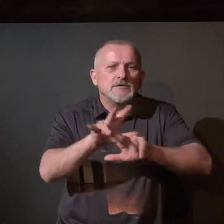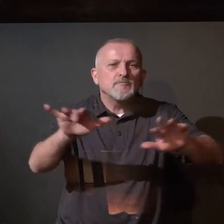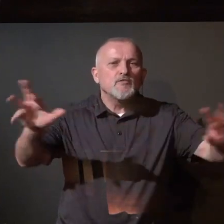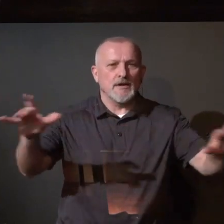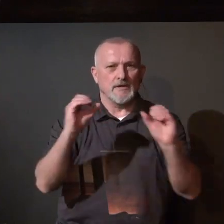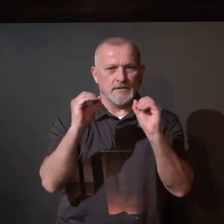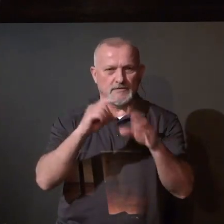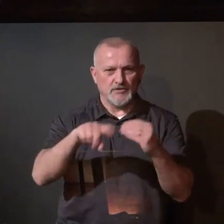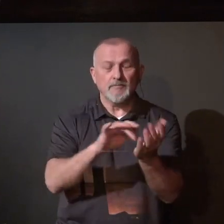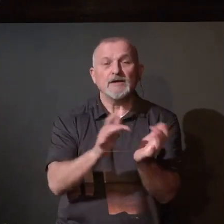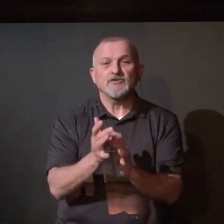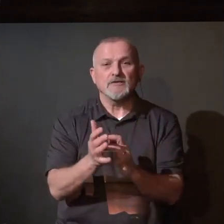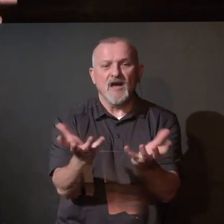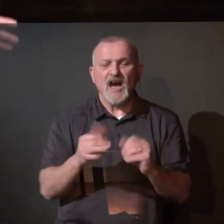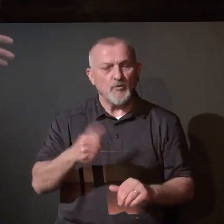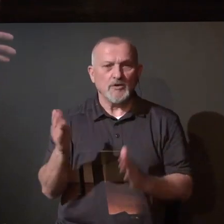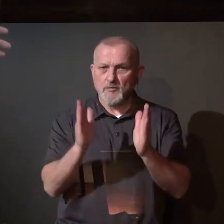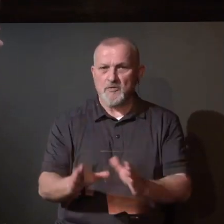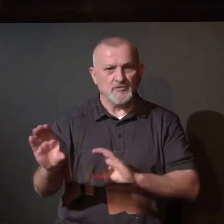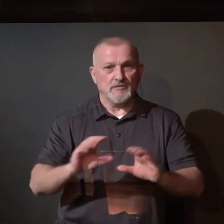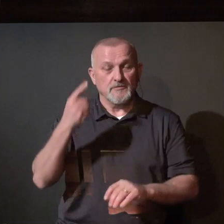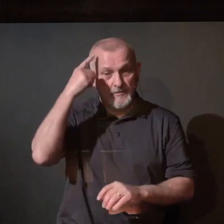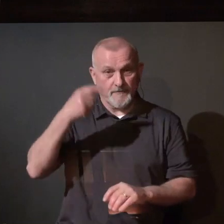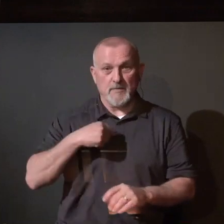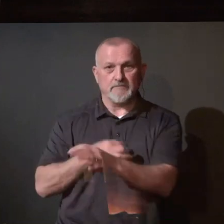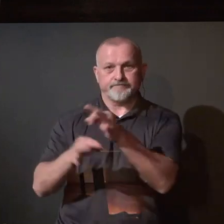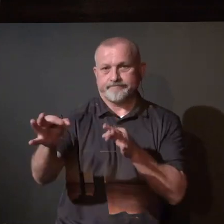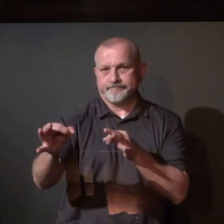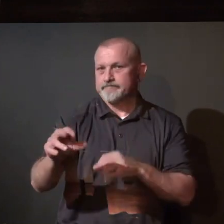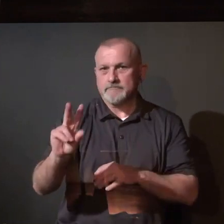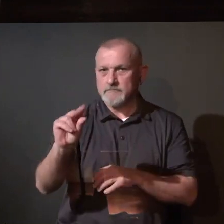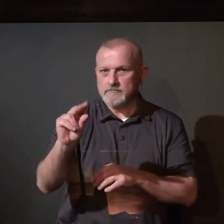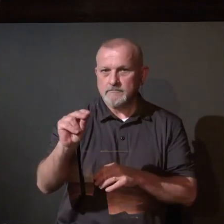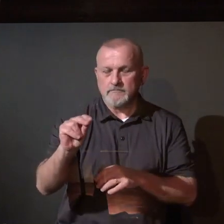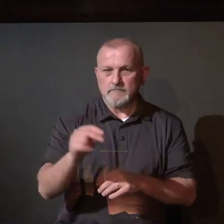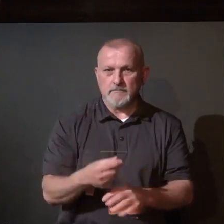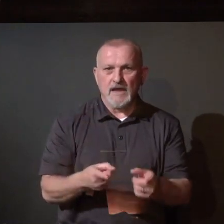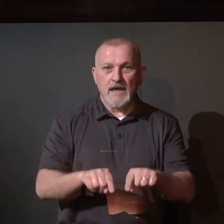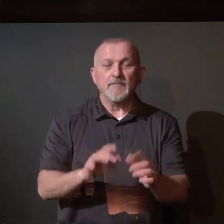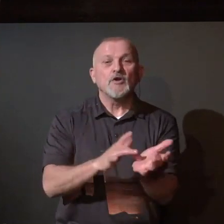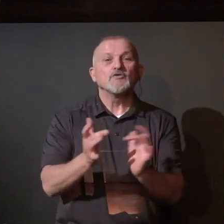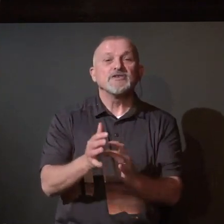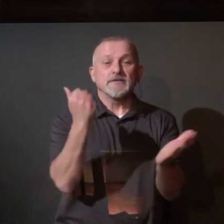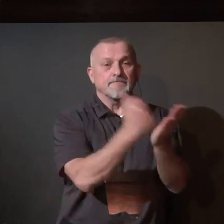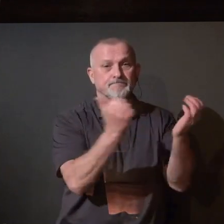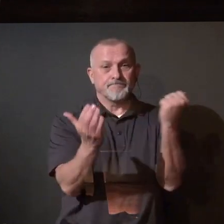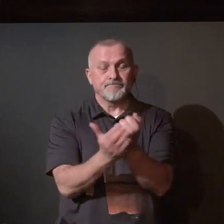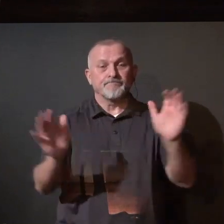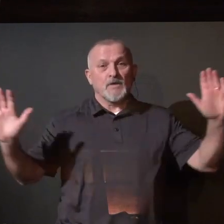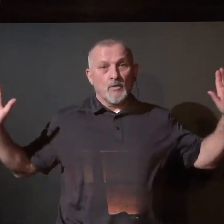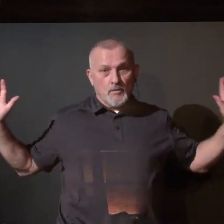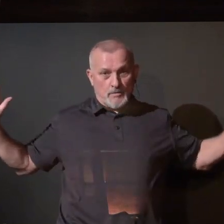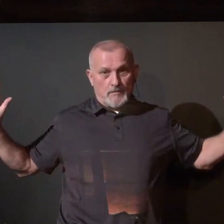want to do that. I don't want somebody else to do it for me. You see, when Jesus was crucified on that cross and